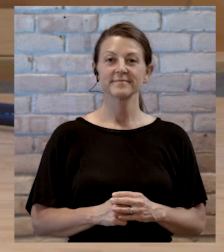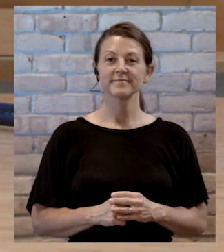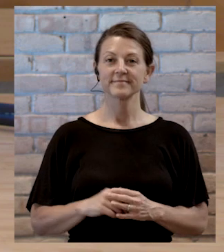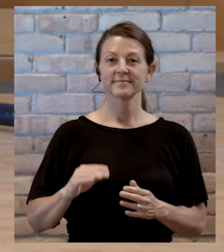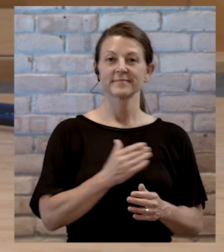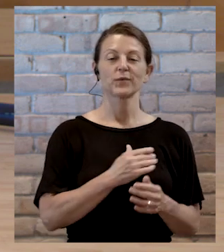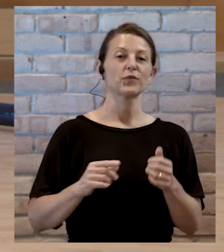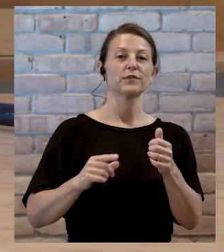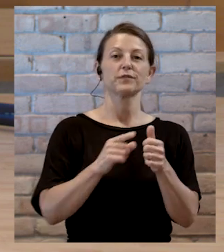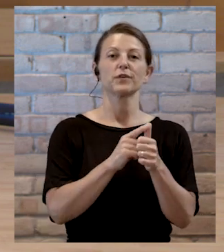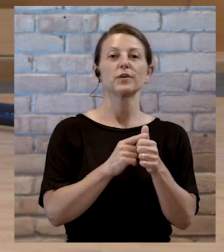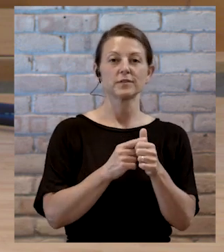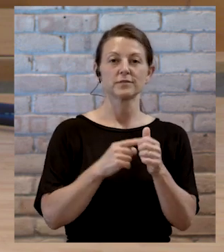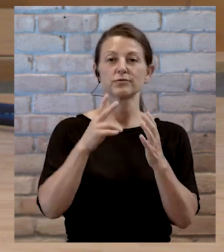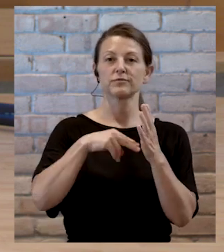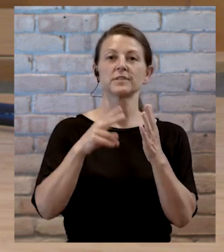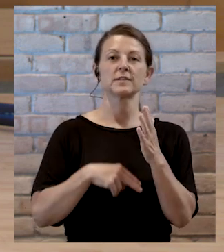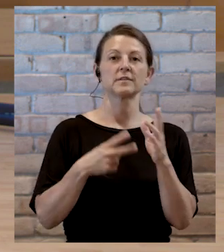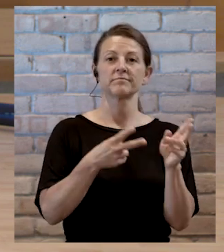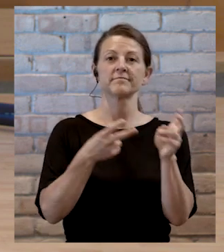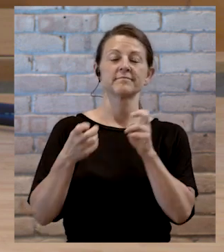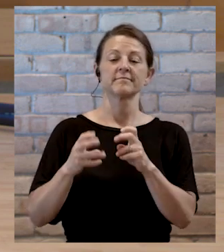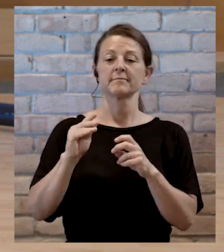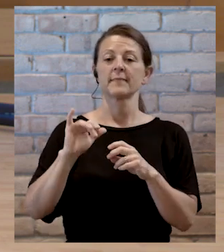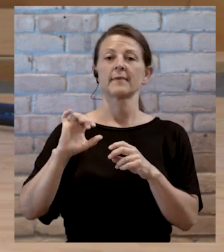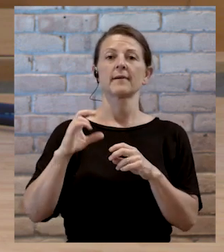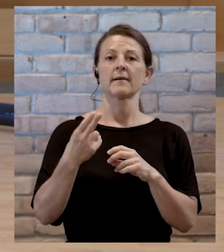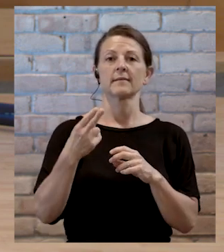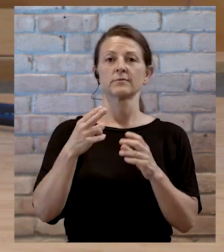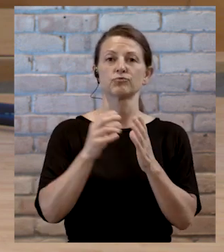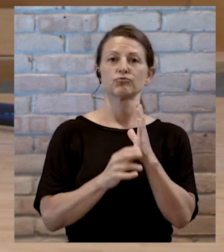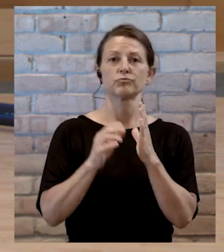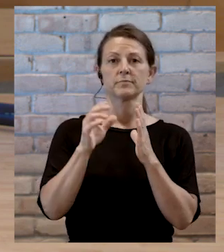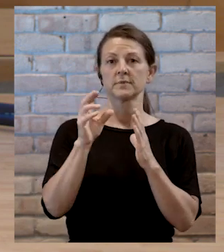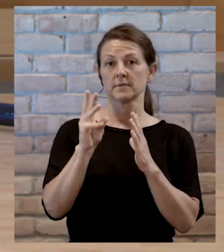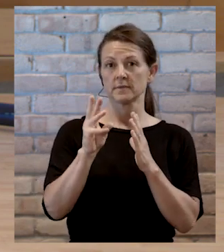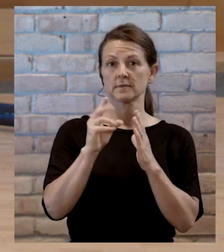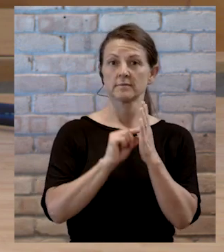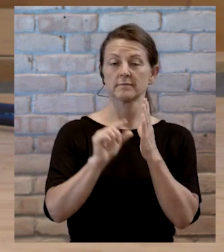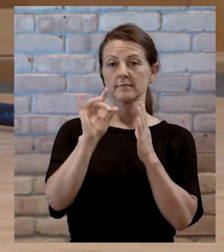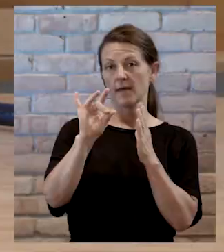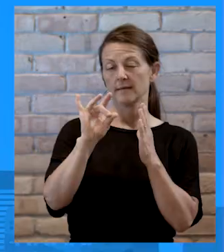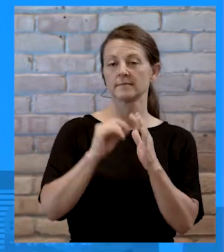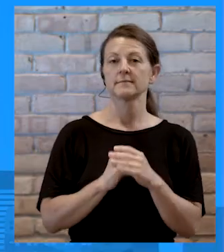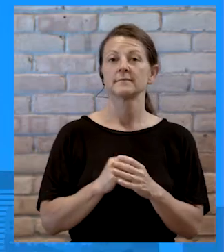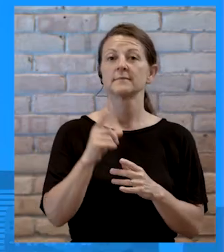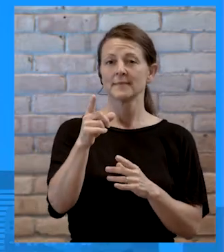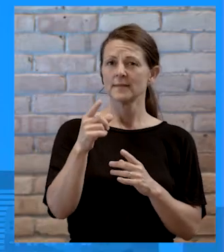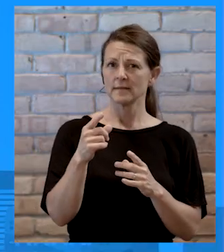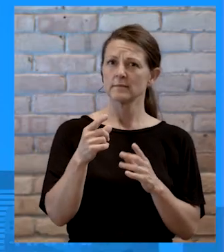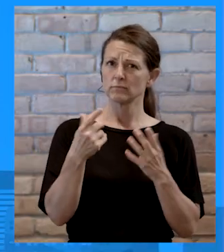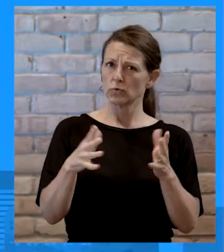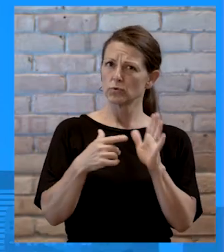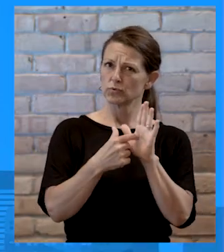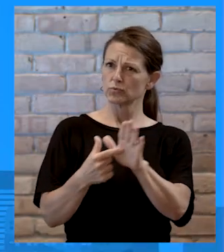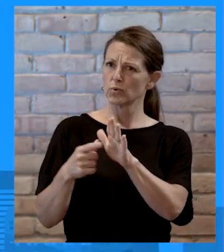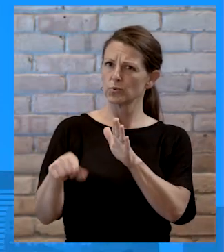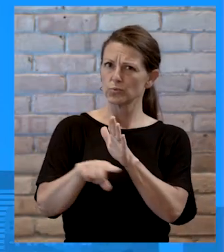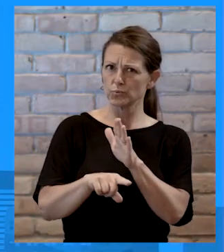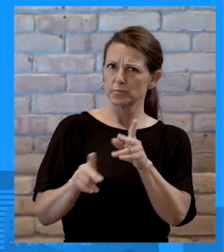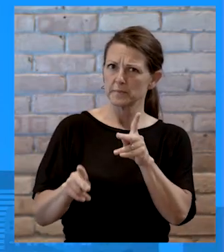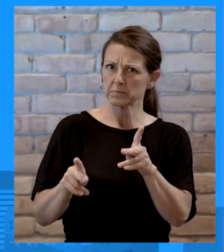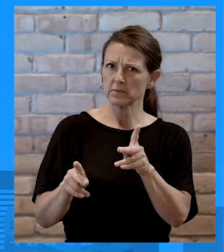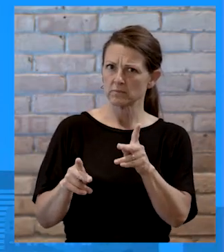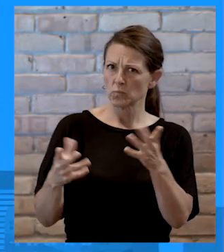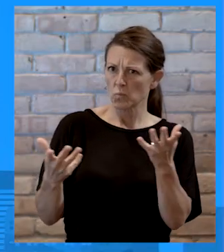Our first scripture reading comes from Micah chapter 6, verse 8. He has shown you, O mortal, what